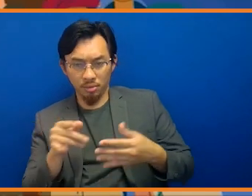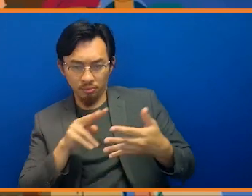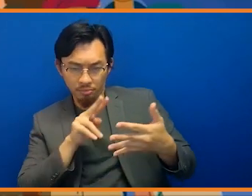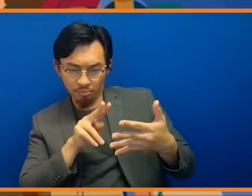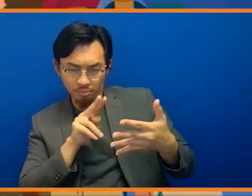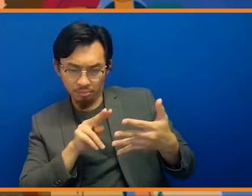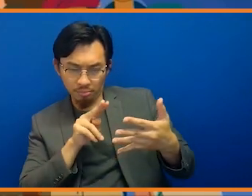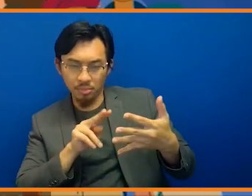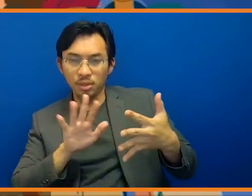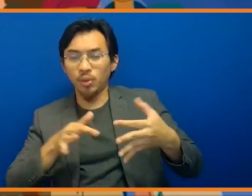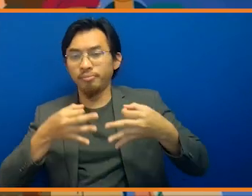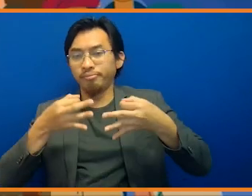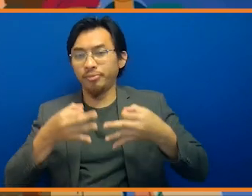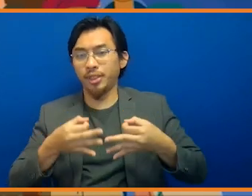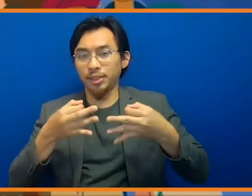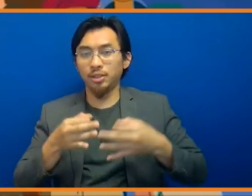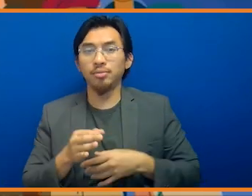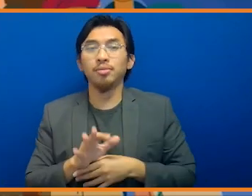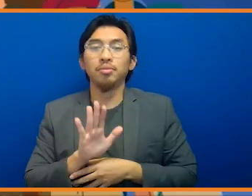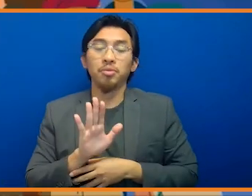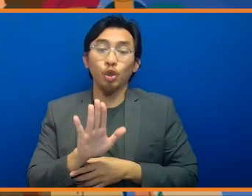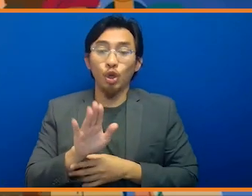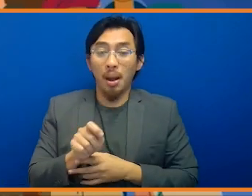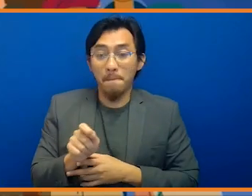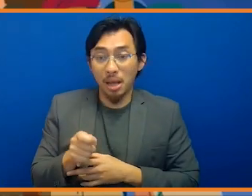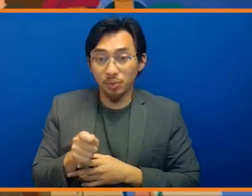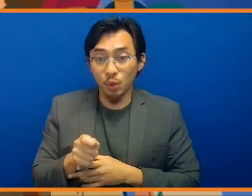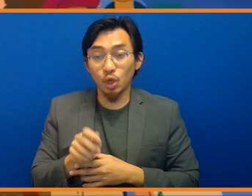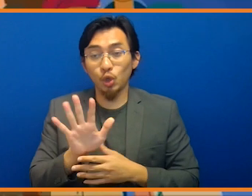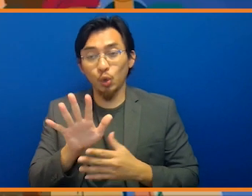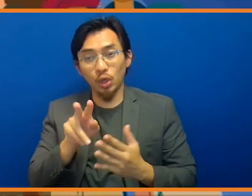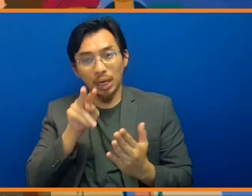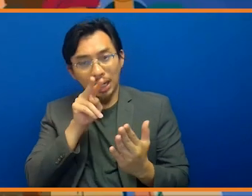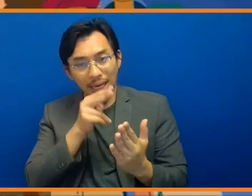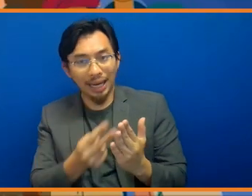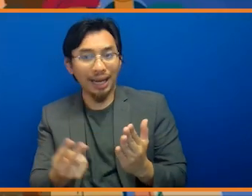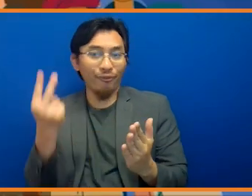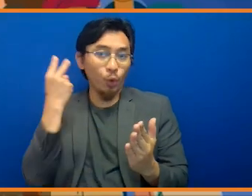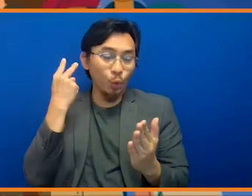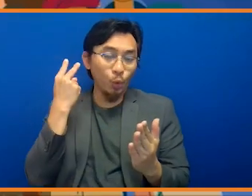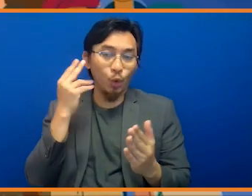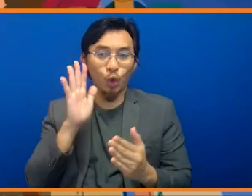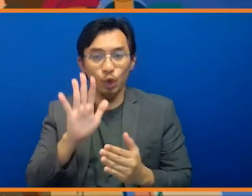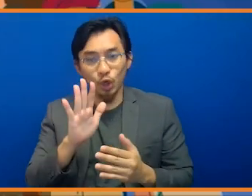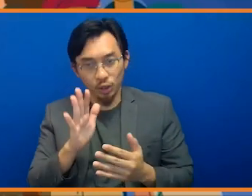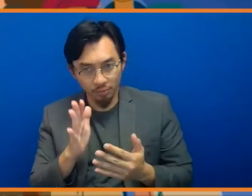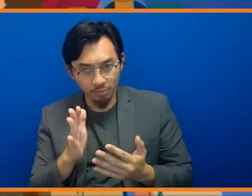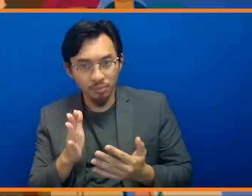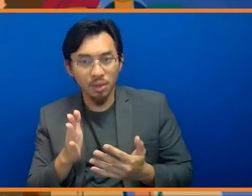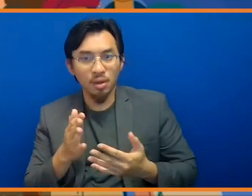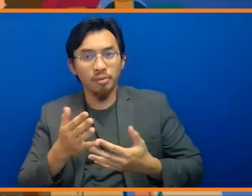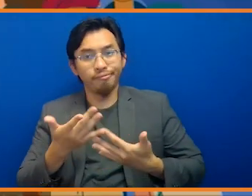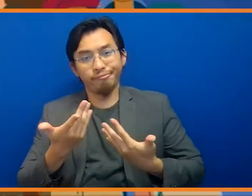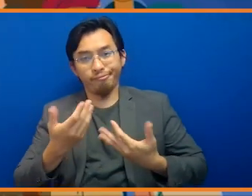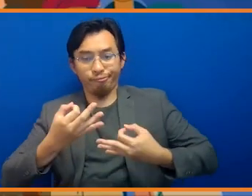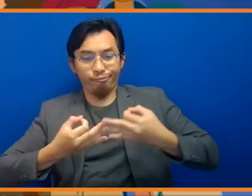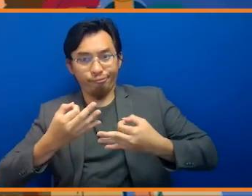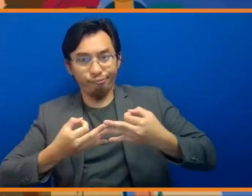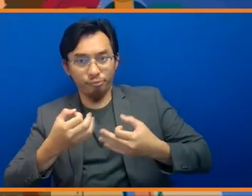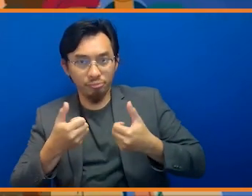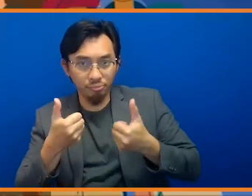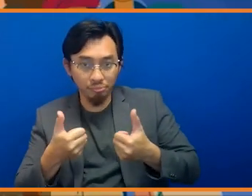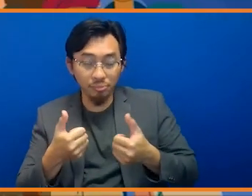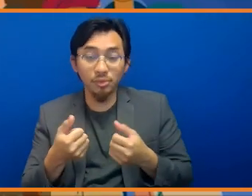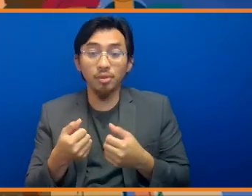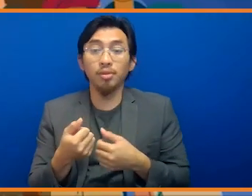are you pass through the review. Yeah, and the feasibility, is it feasible to carry out? And I